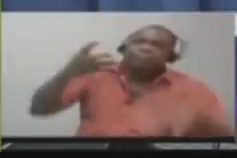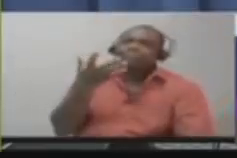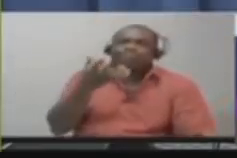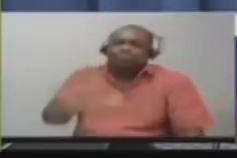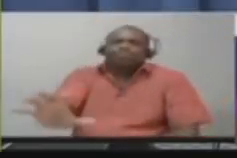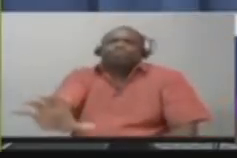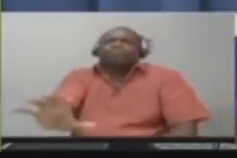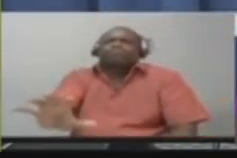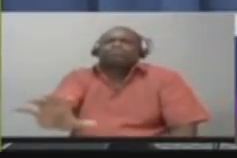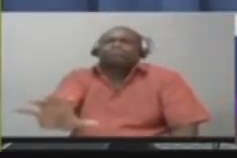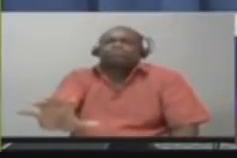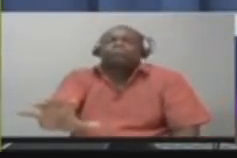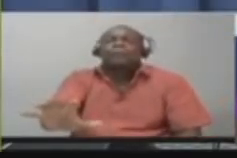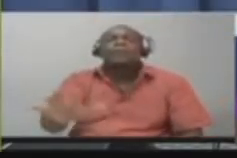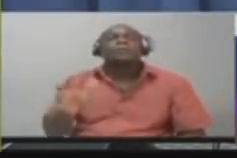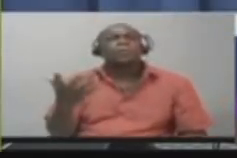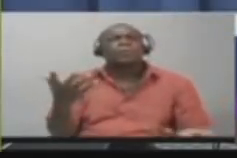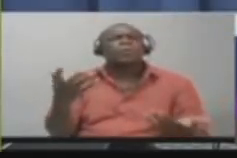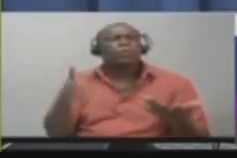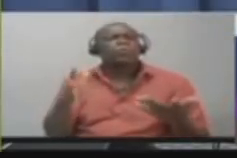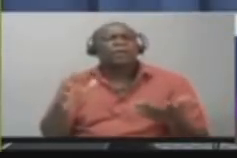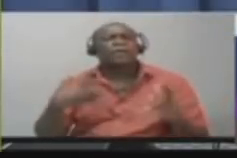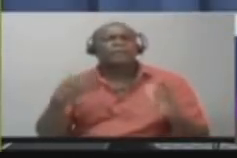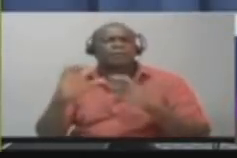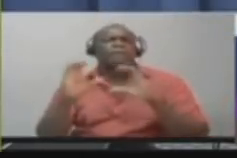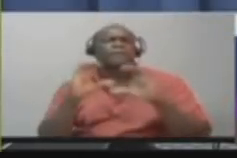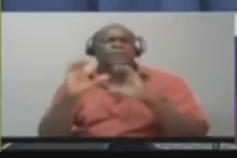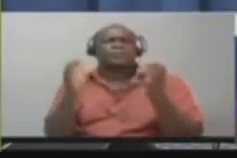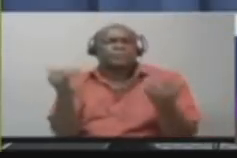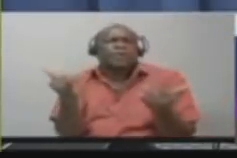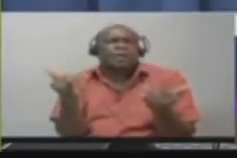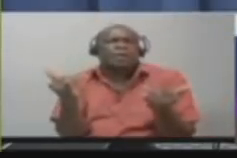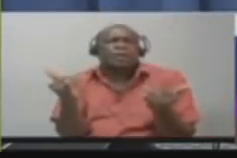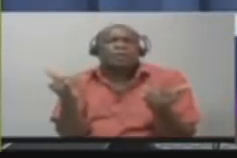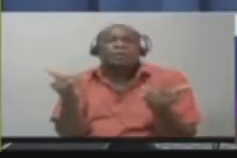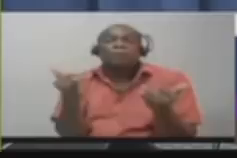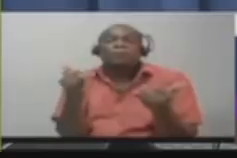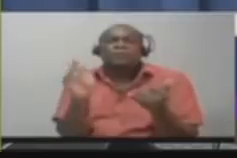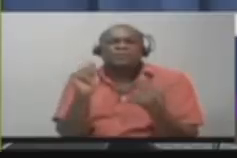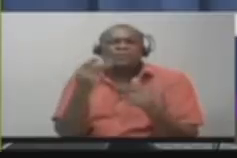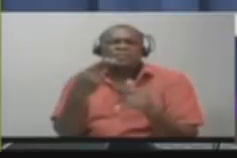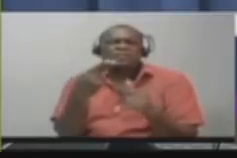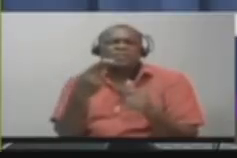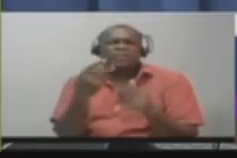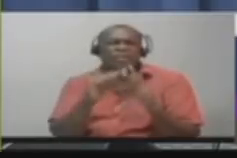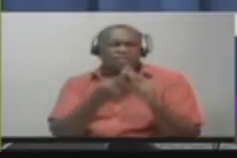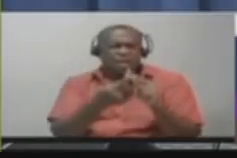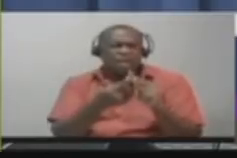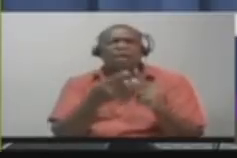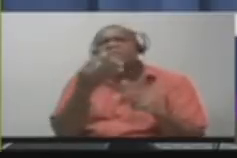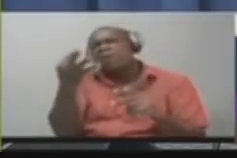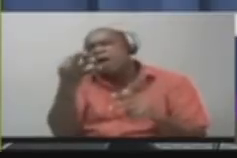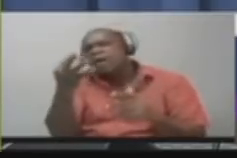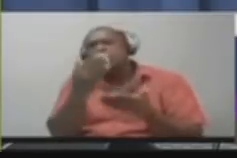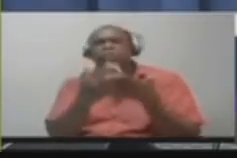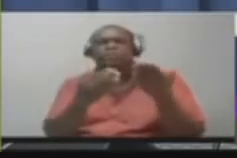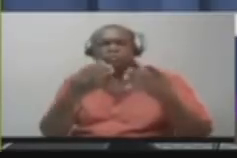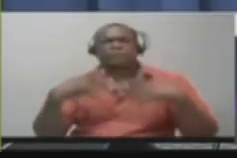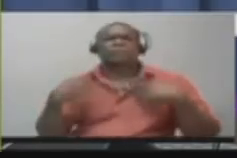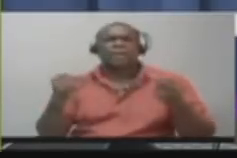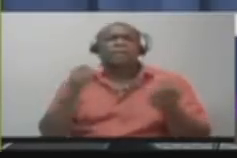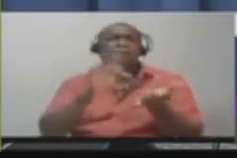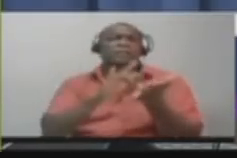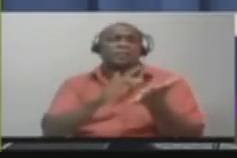started. It started on Thursday, Friday at some health centers, but we are ramping it up now. So the health